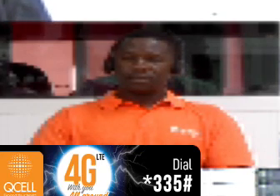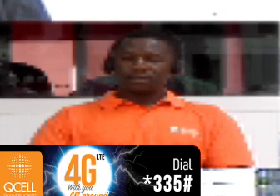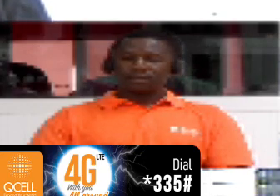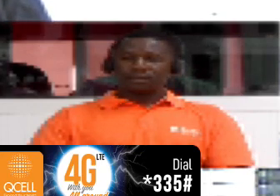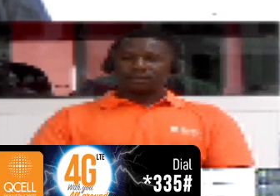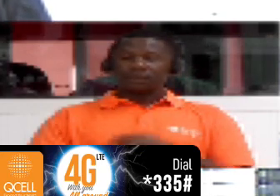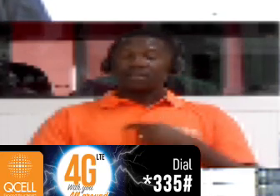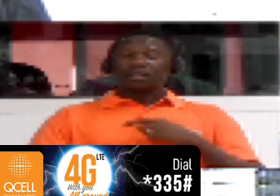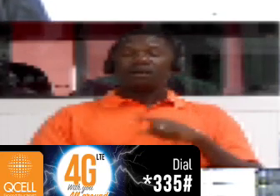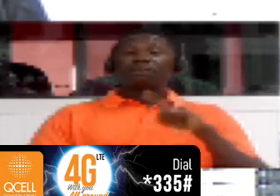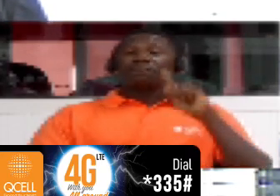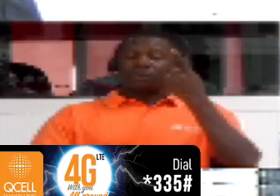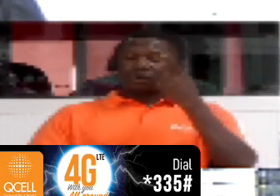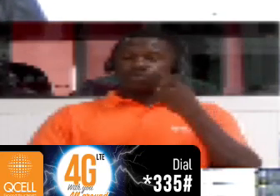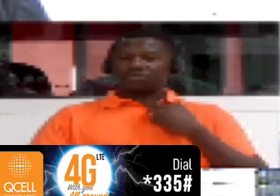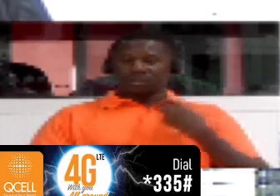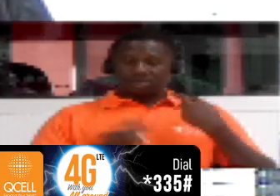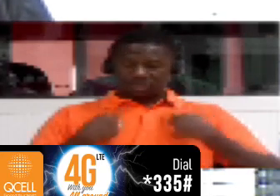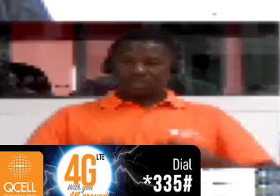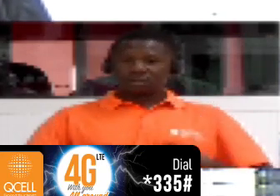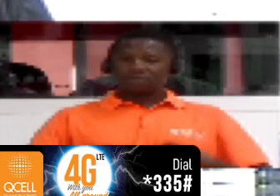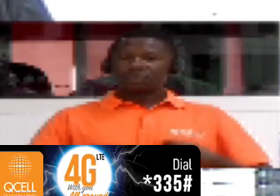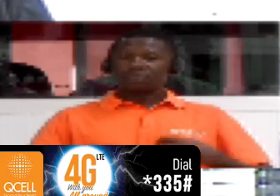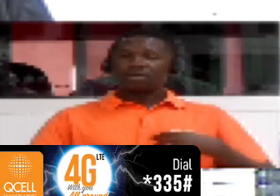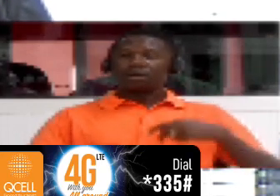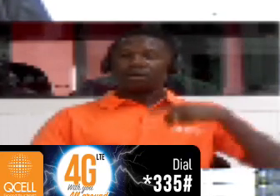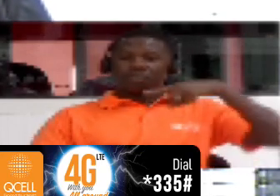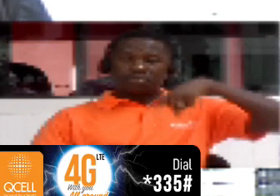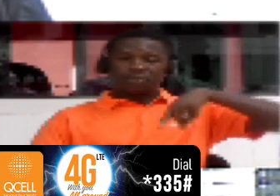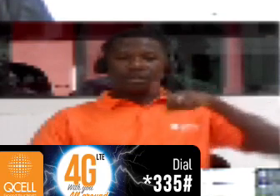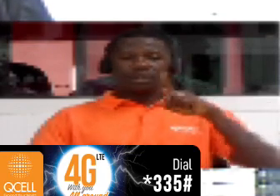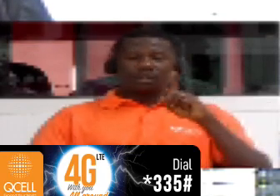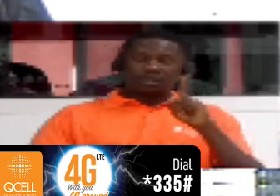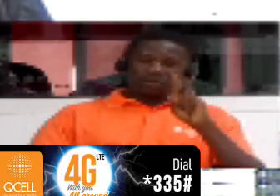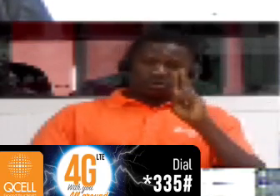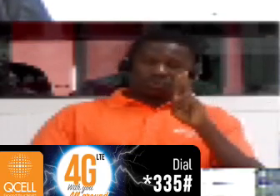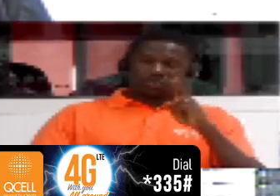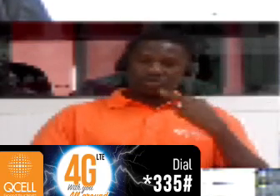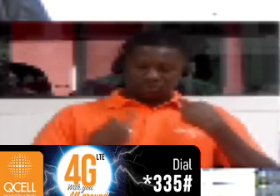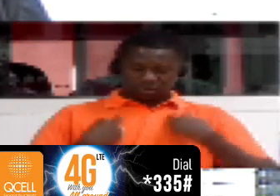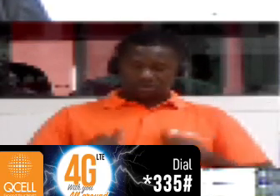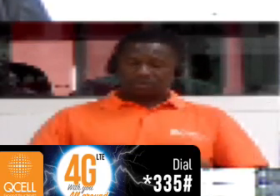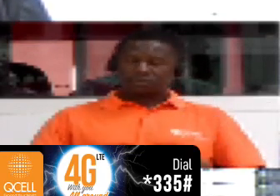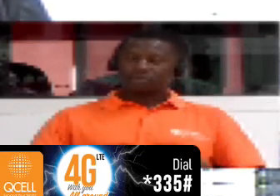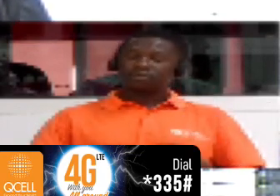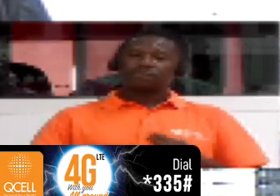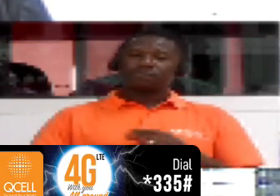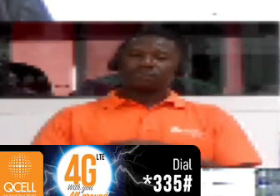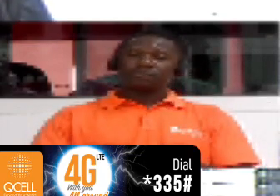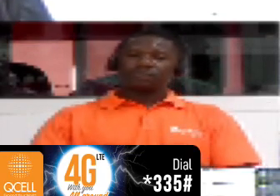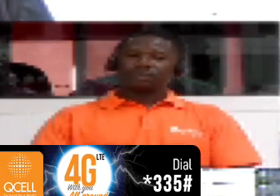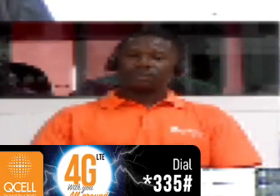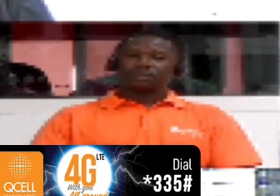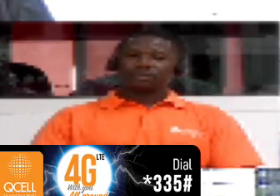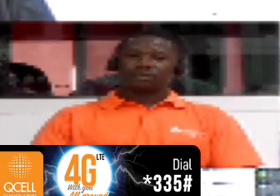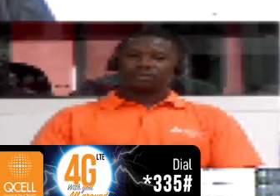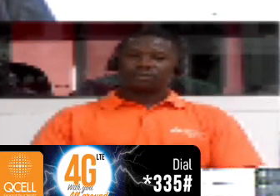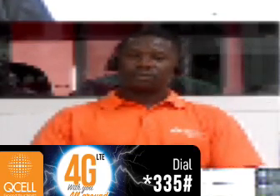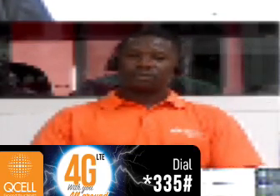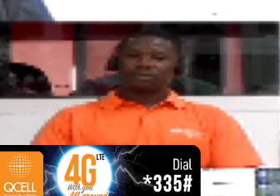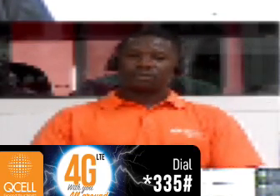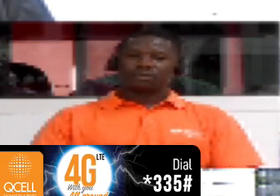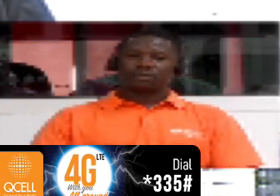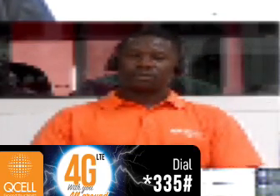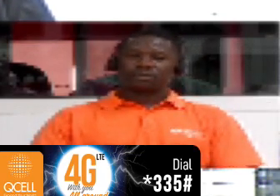bembulu. Initially, I was dressed in my paramilitary uniform. Ni ole bije for kabringa orientation obang